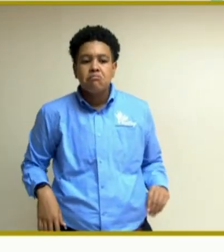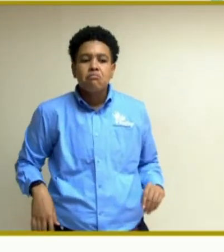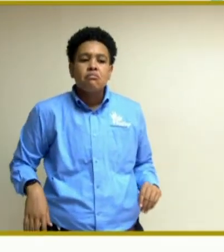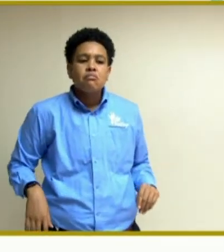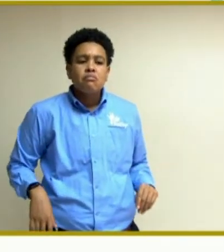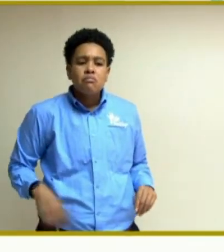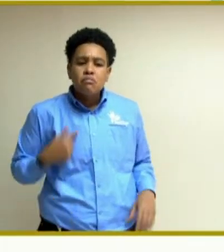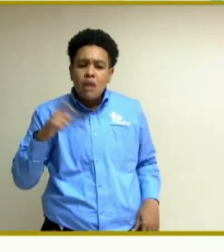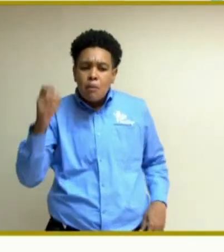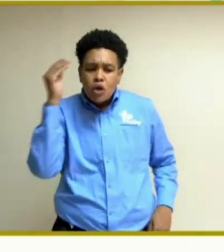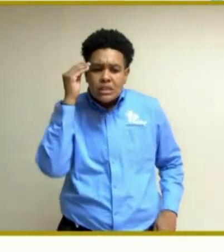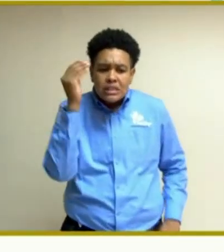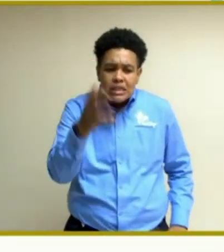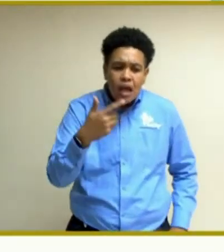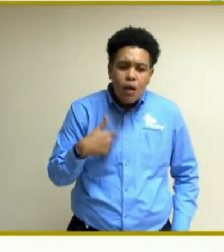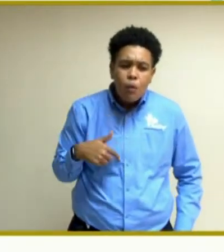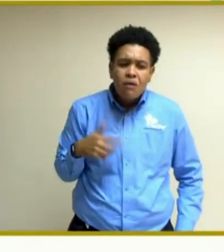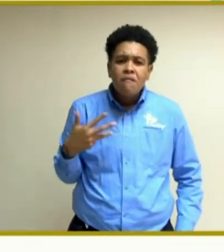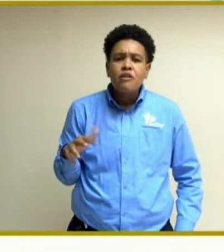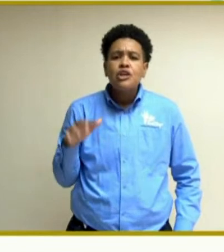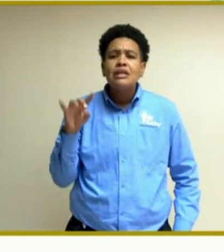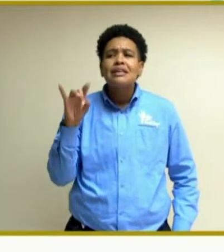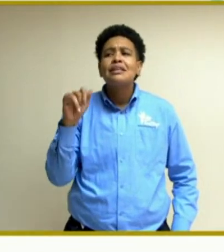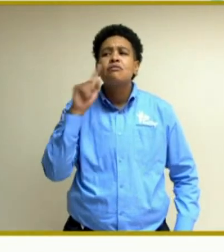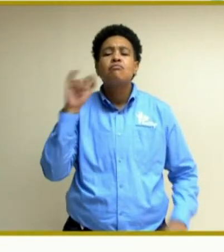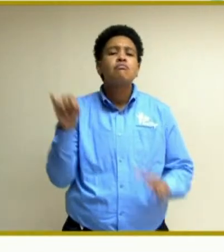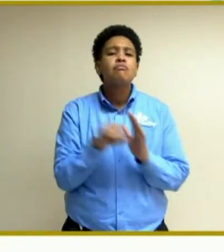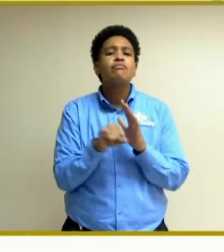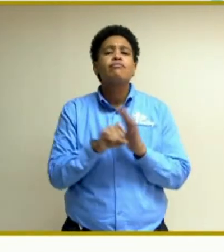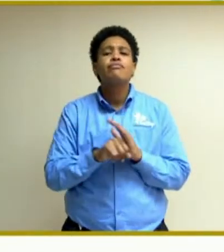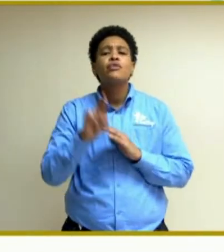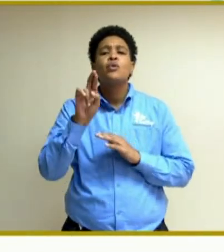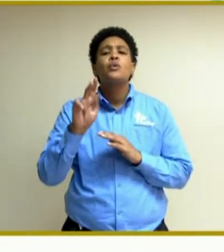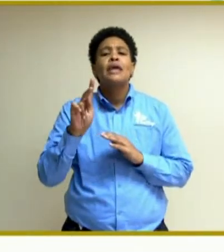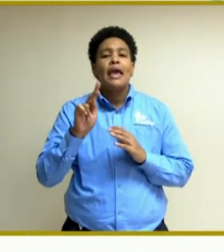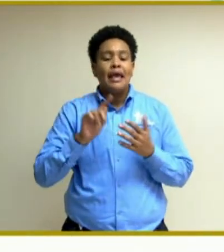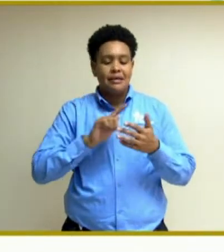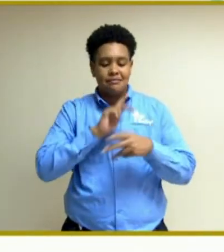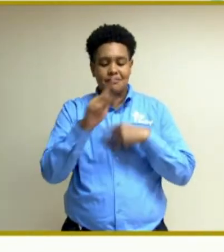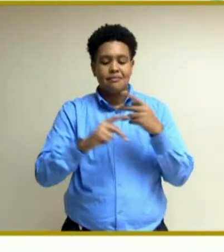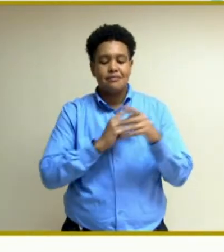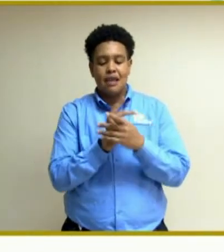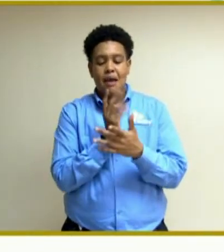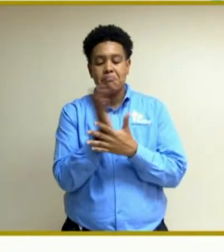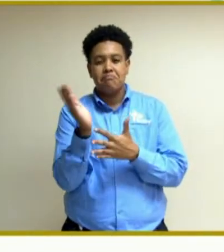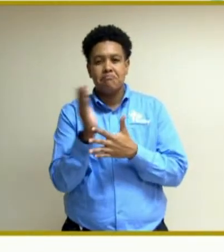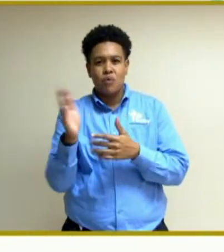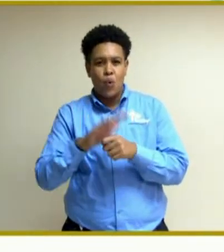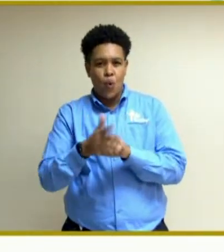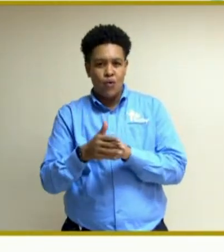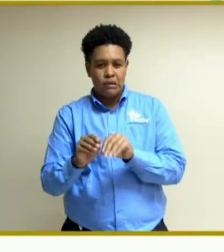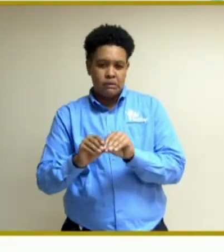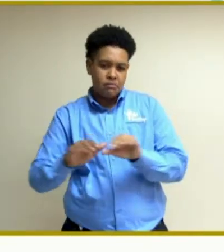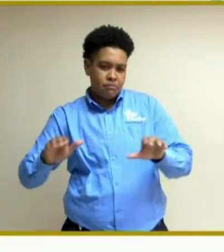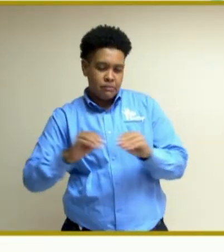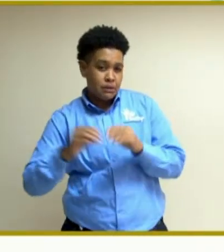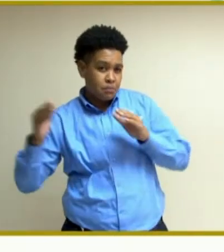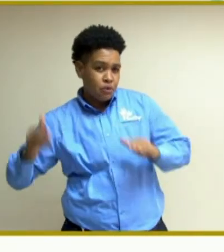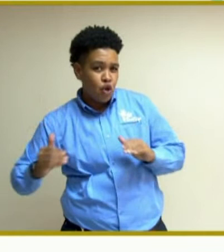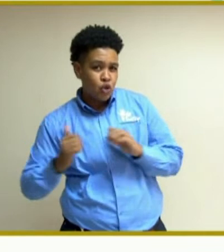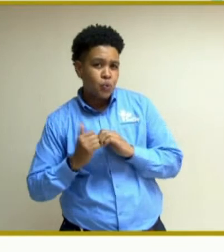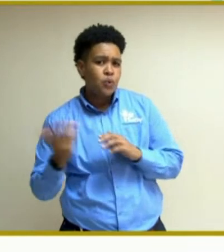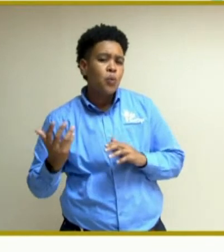I must say we did identify the UK variant in persons, local cases with date